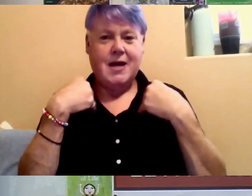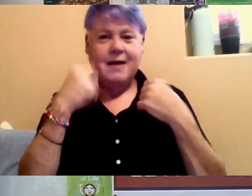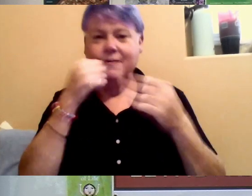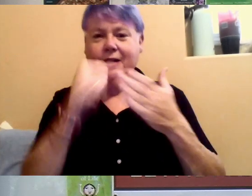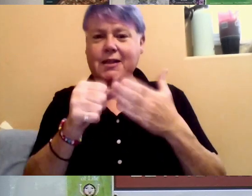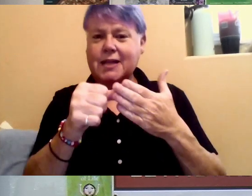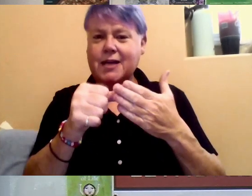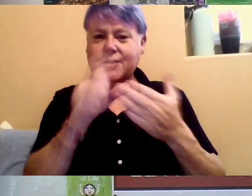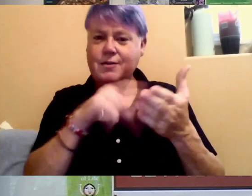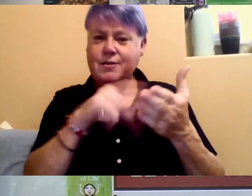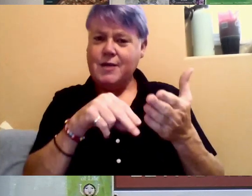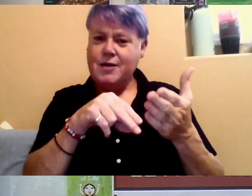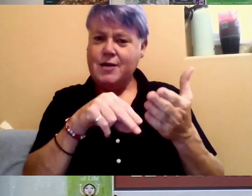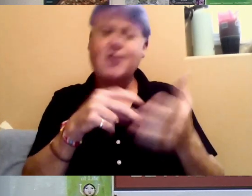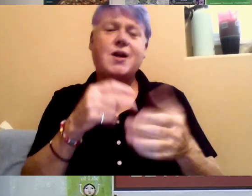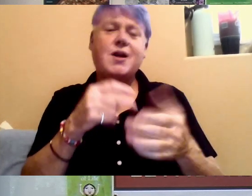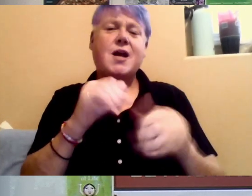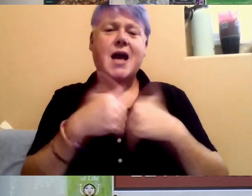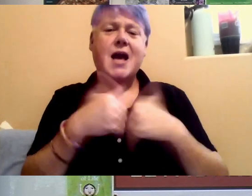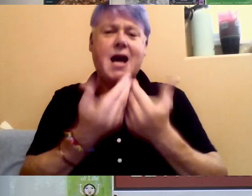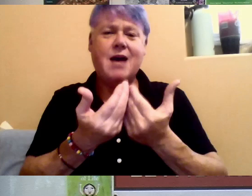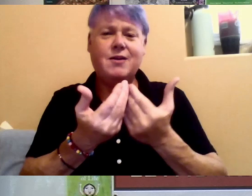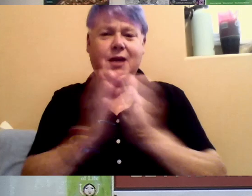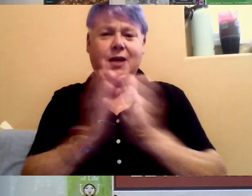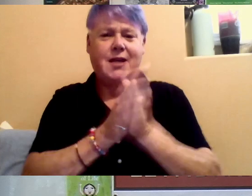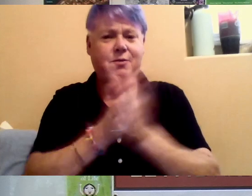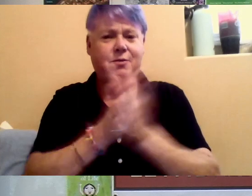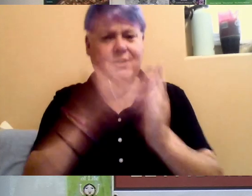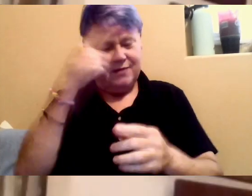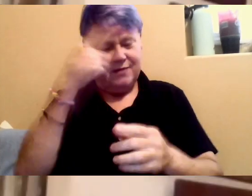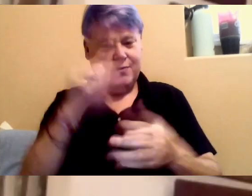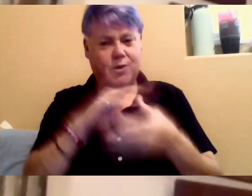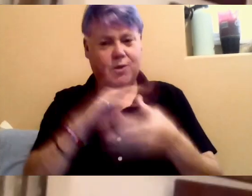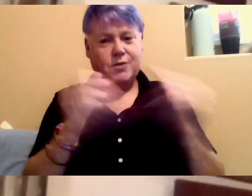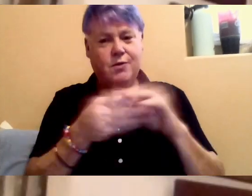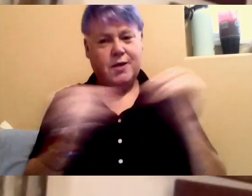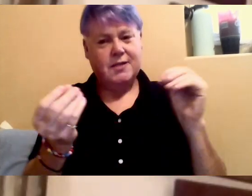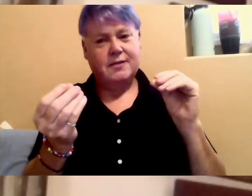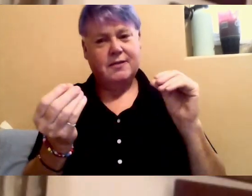you tell us again how you get inspiration for your stories?